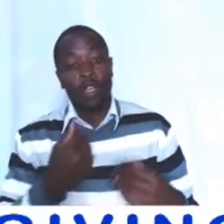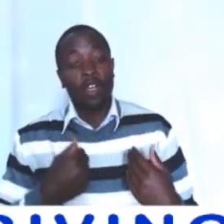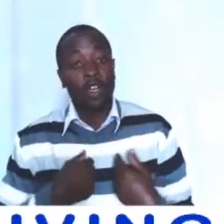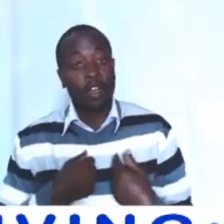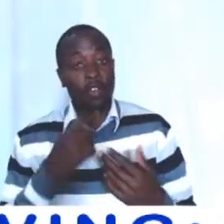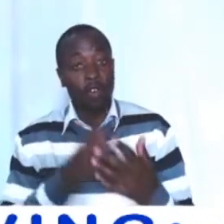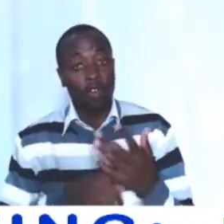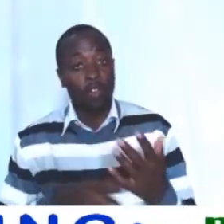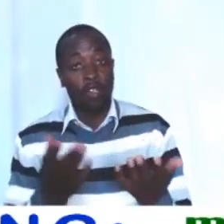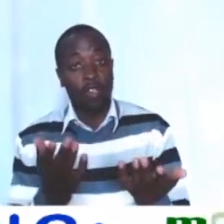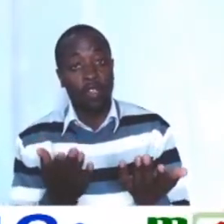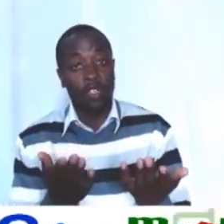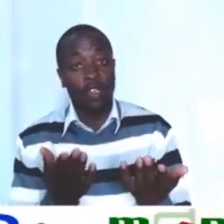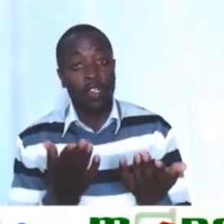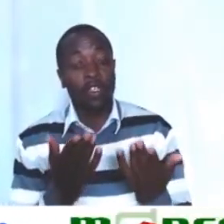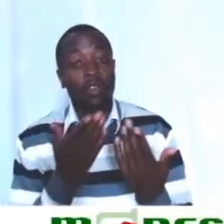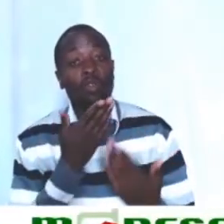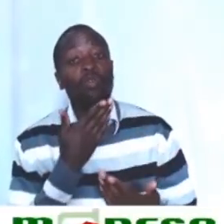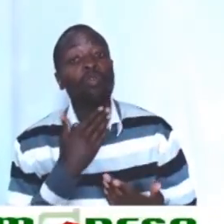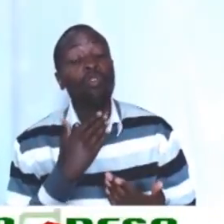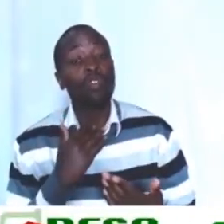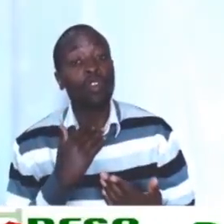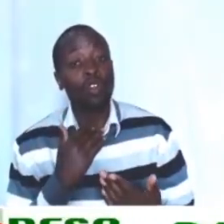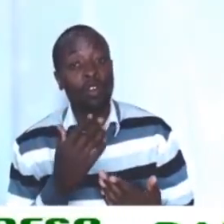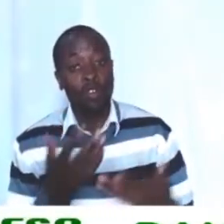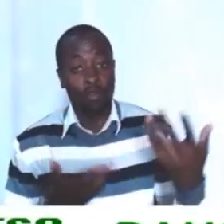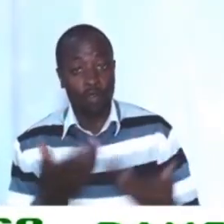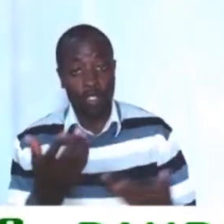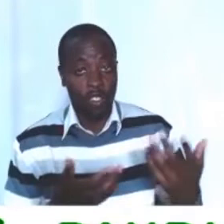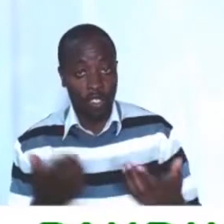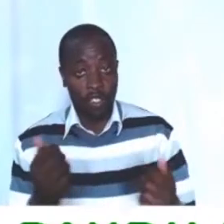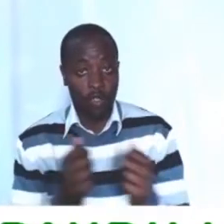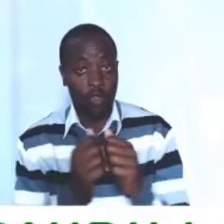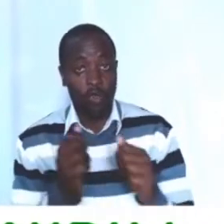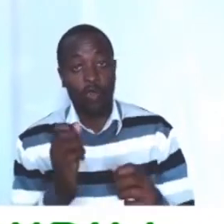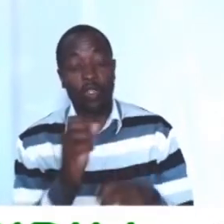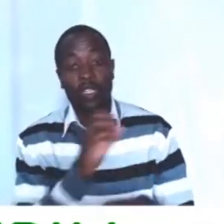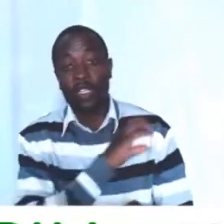have no business with the Christ that we preach. That is from 1